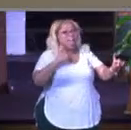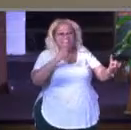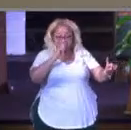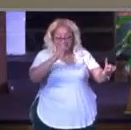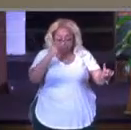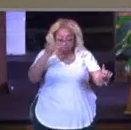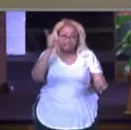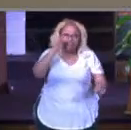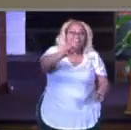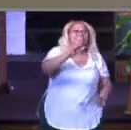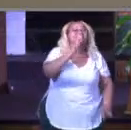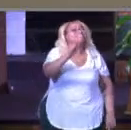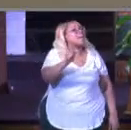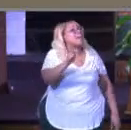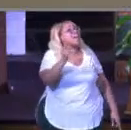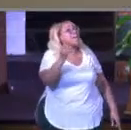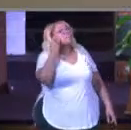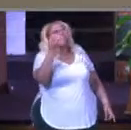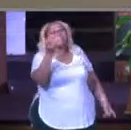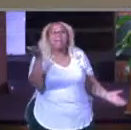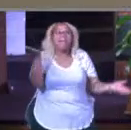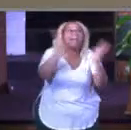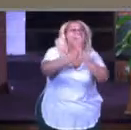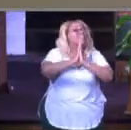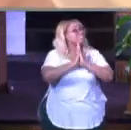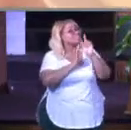not because you ask not. But